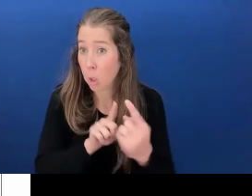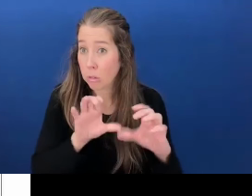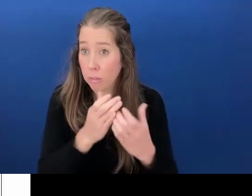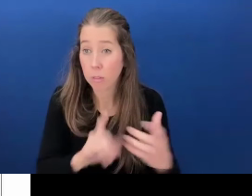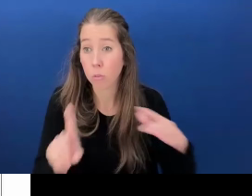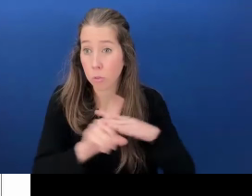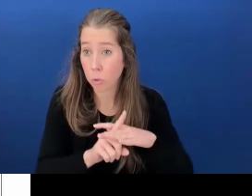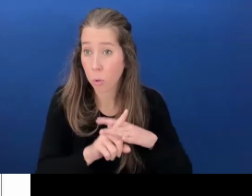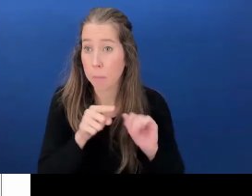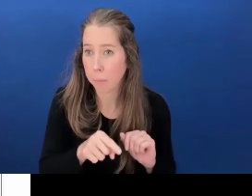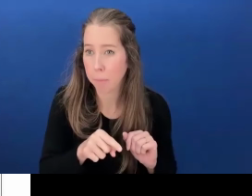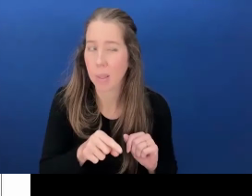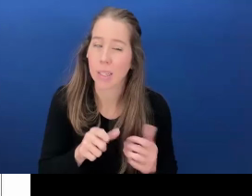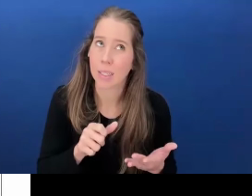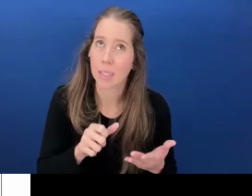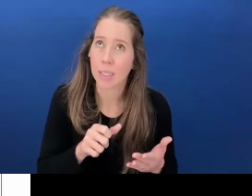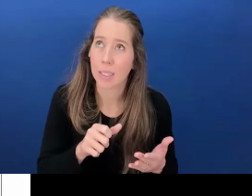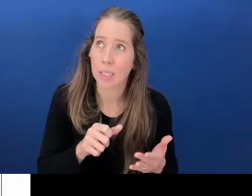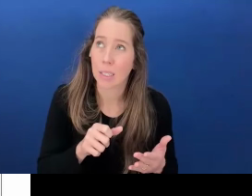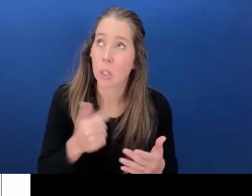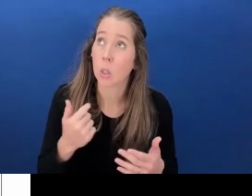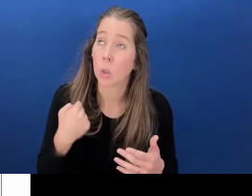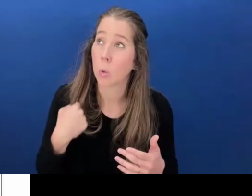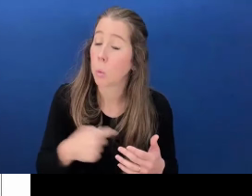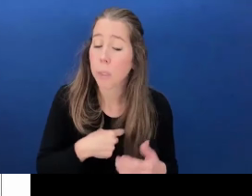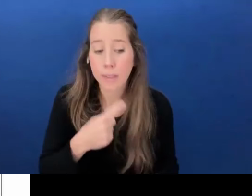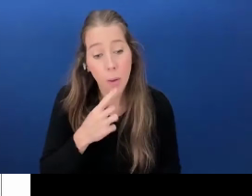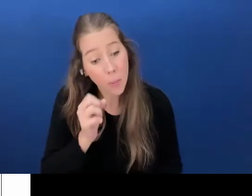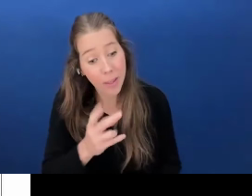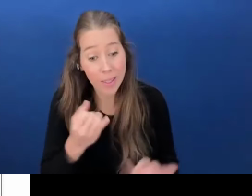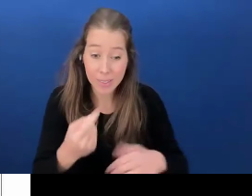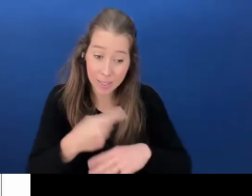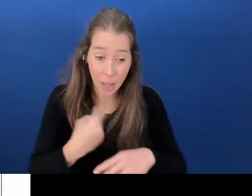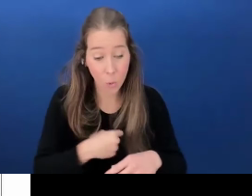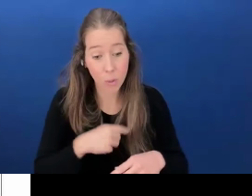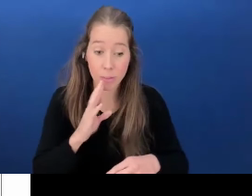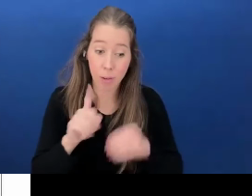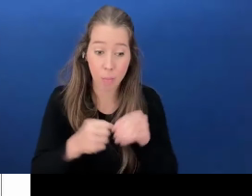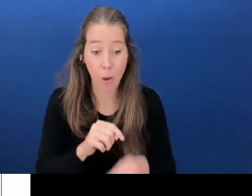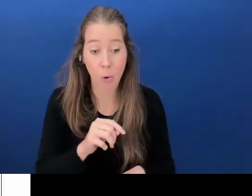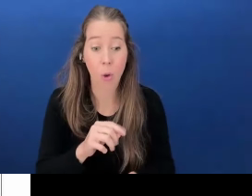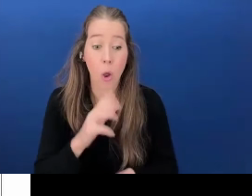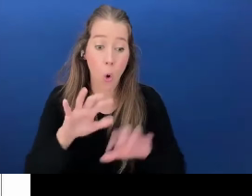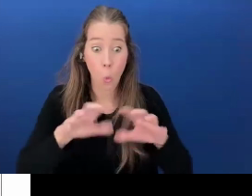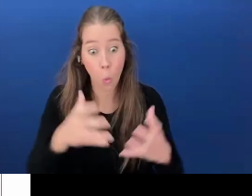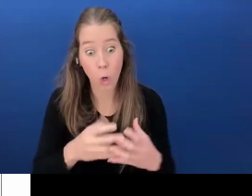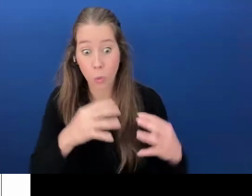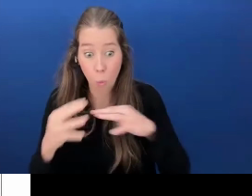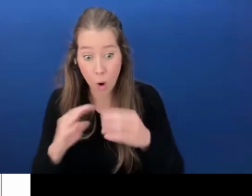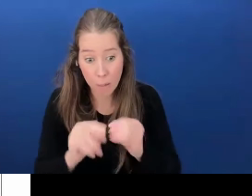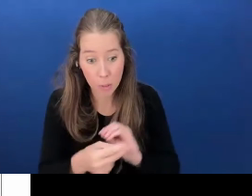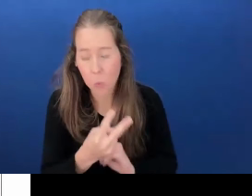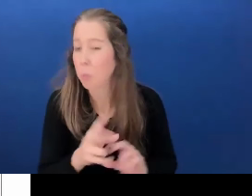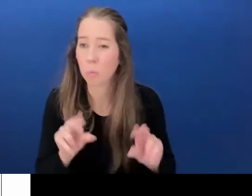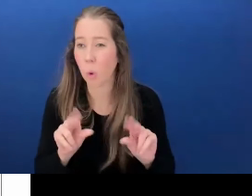class. It's not a situation where we say, okay, today we're going to talk about World War II. It doesn't work that way. It could be